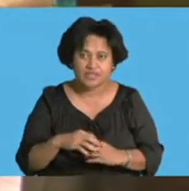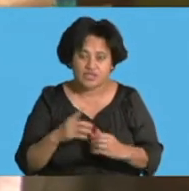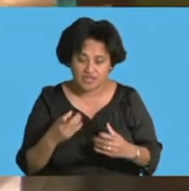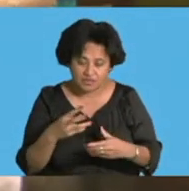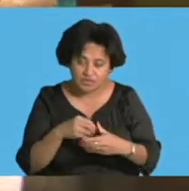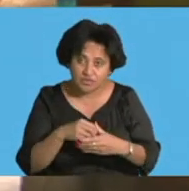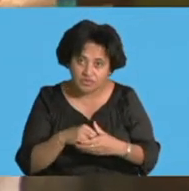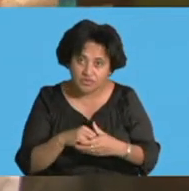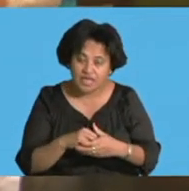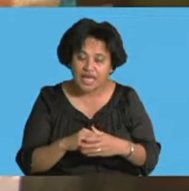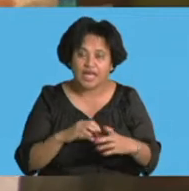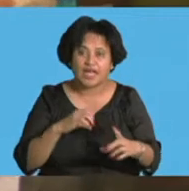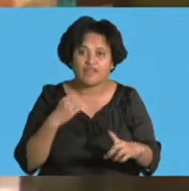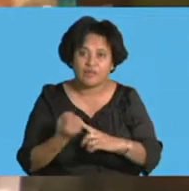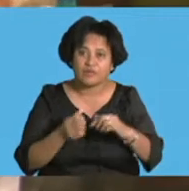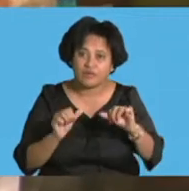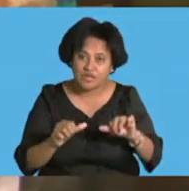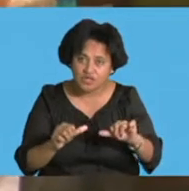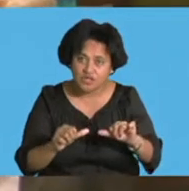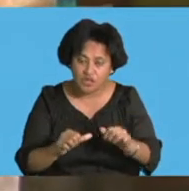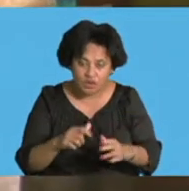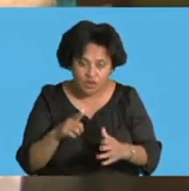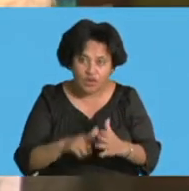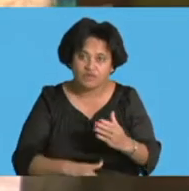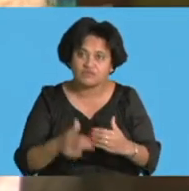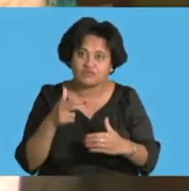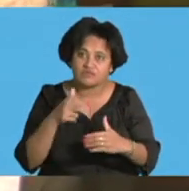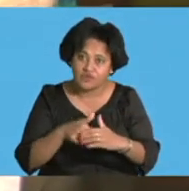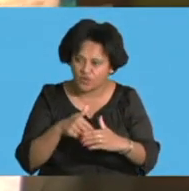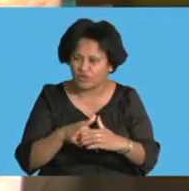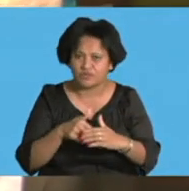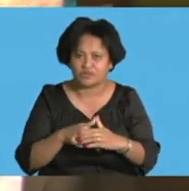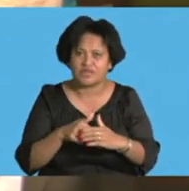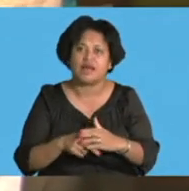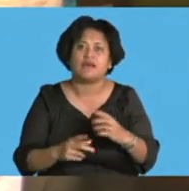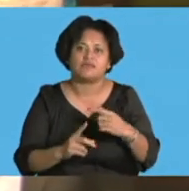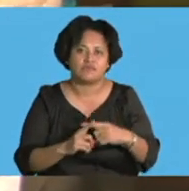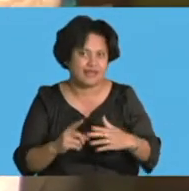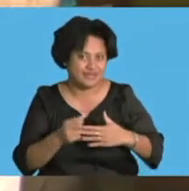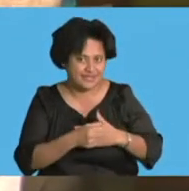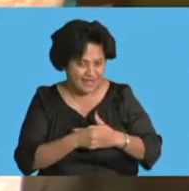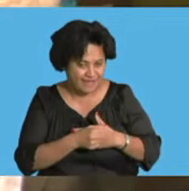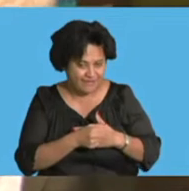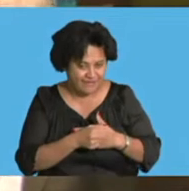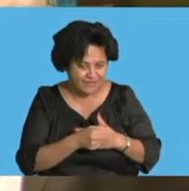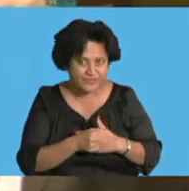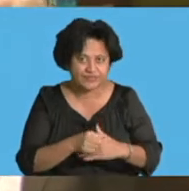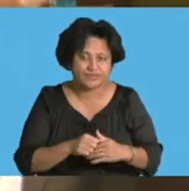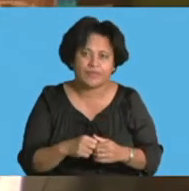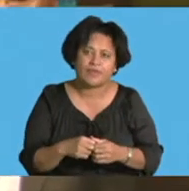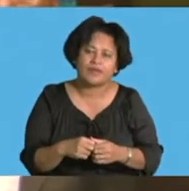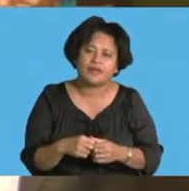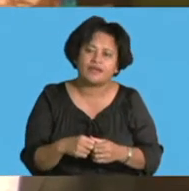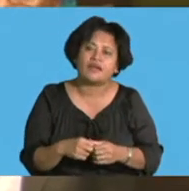maritime environment protections, low fuel consumption due to accuracy in navigation, and safer shipping routes.